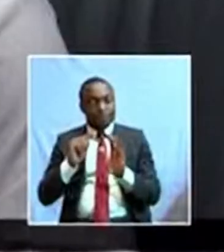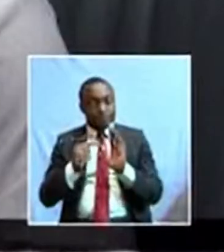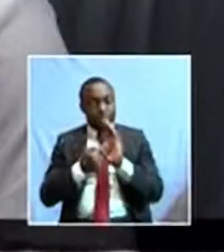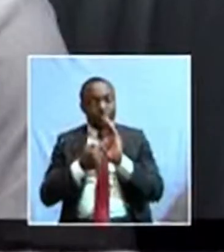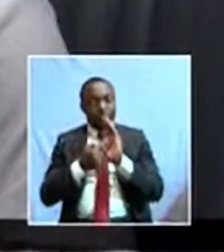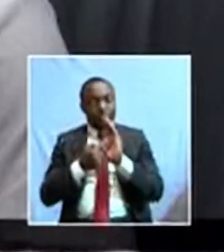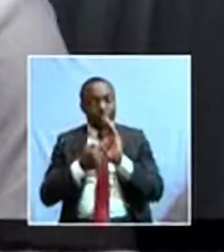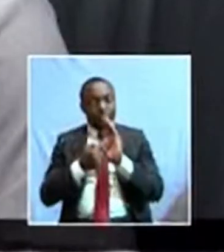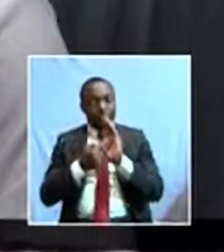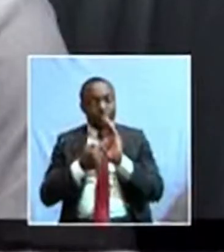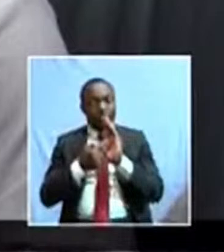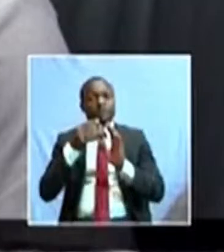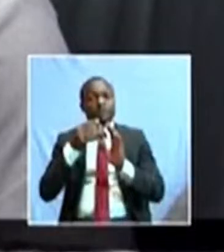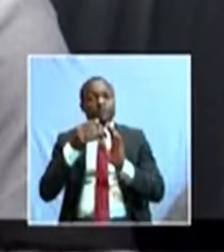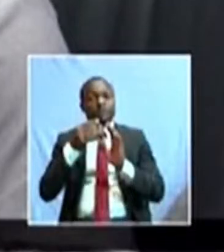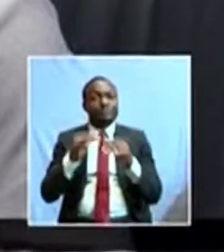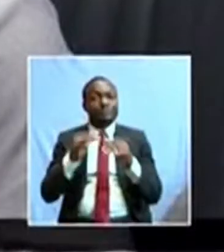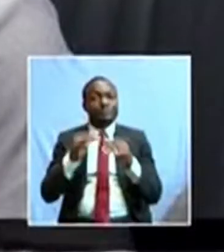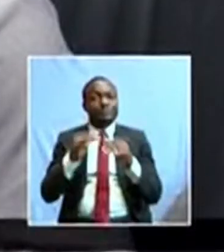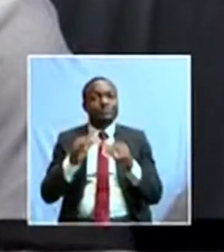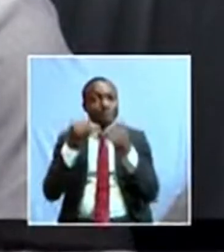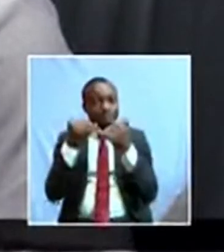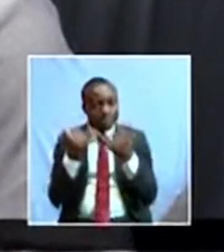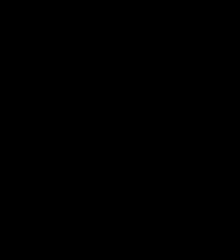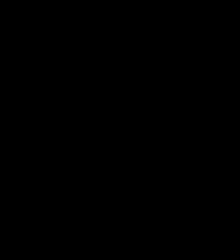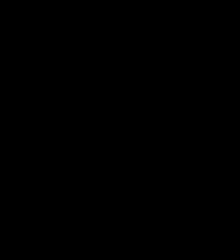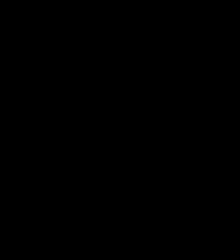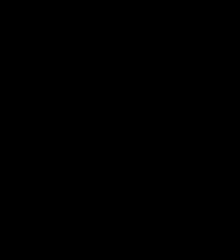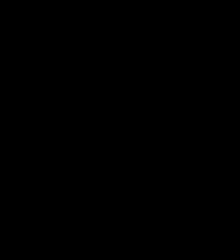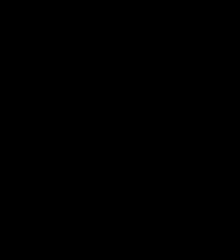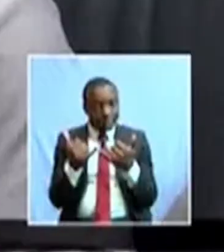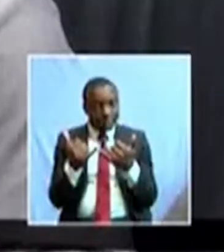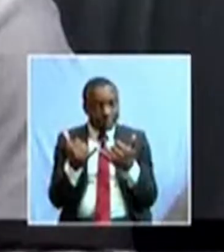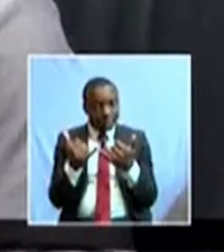clarification is now relating to